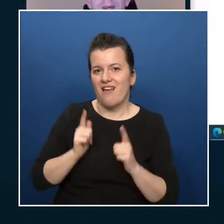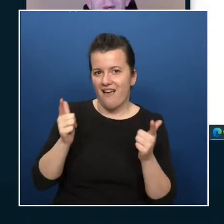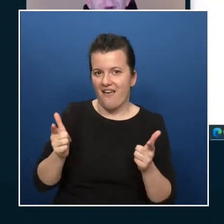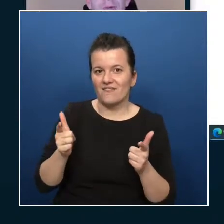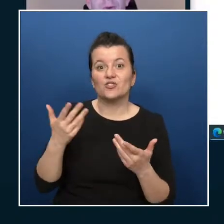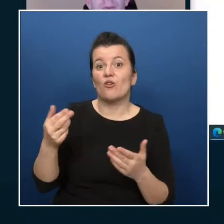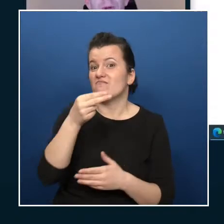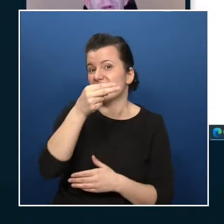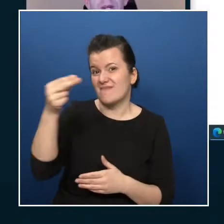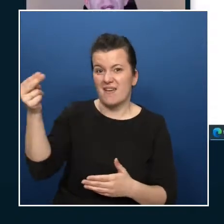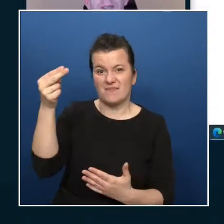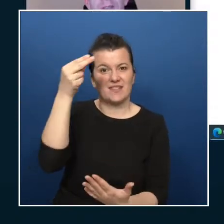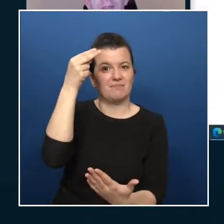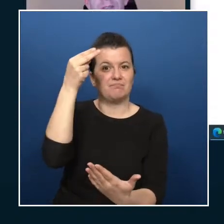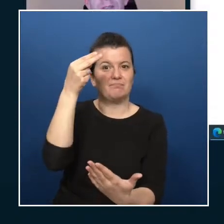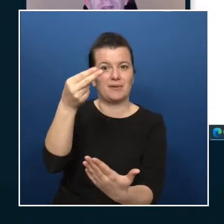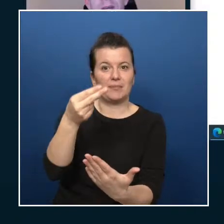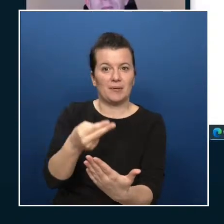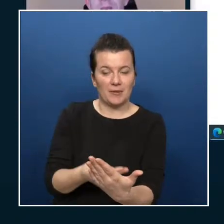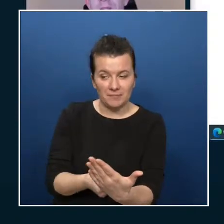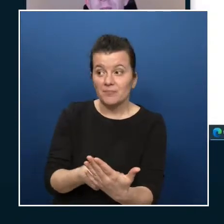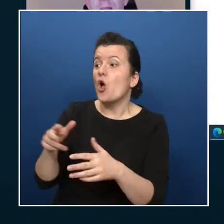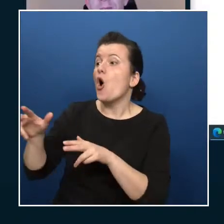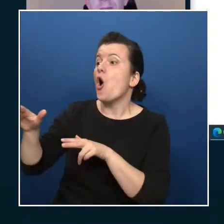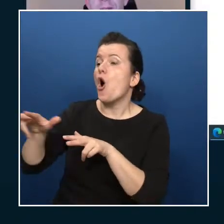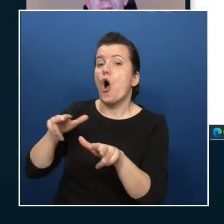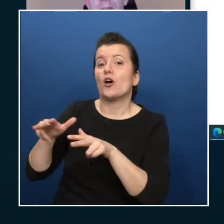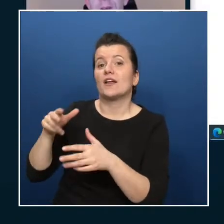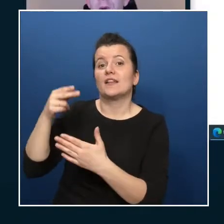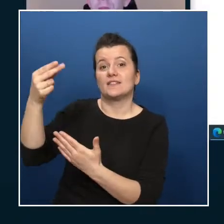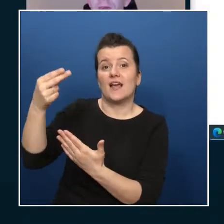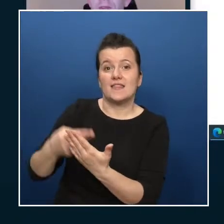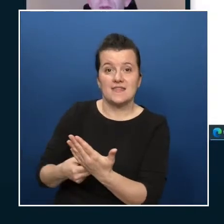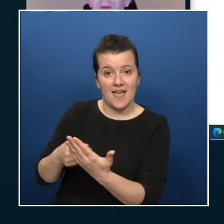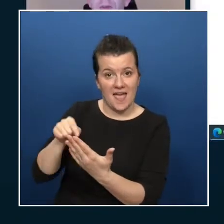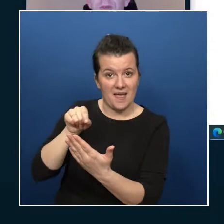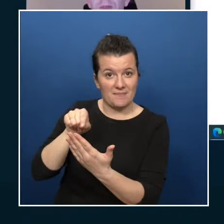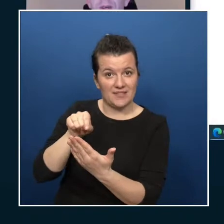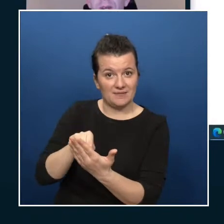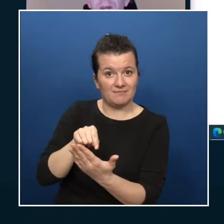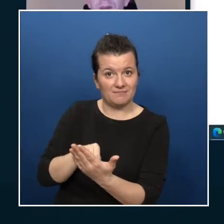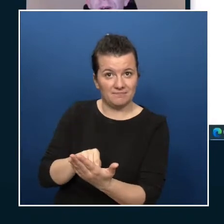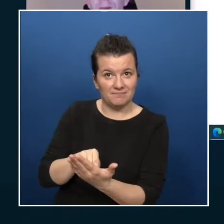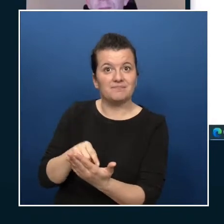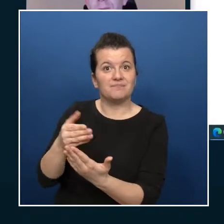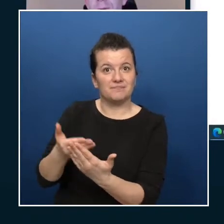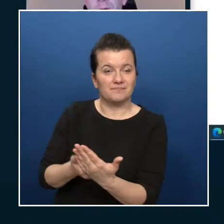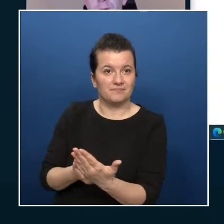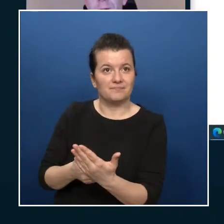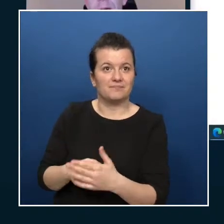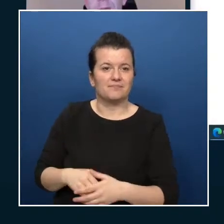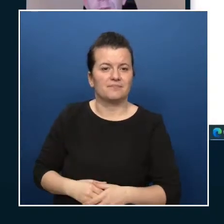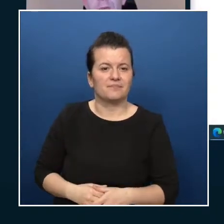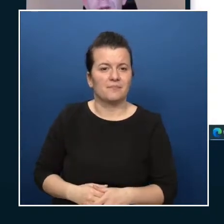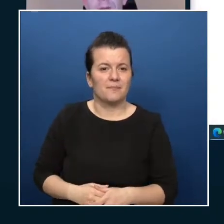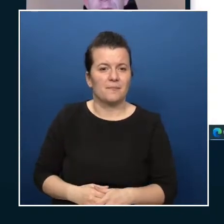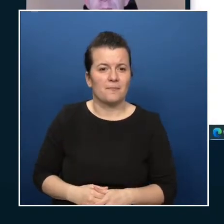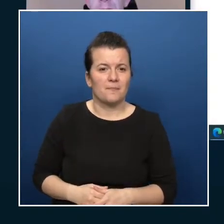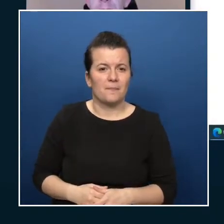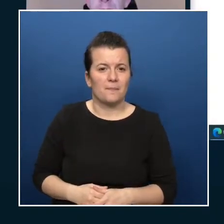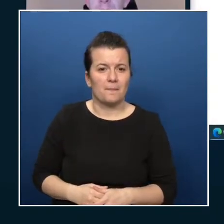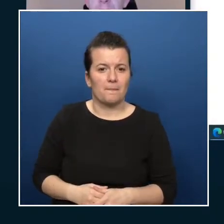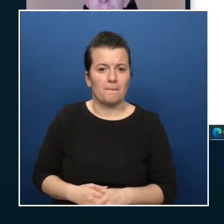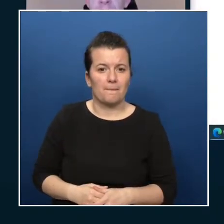back from the organizers, the names that actually left their home address, because up for grabs is